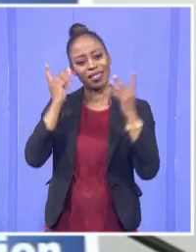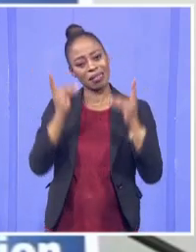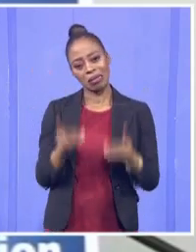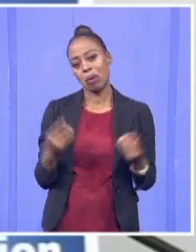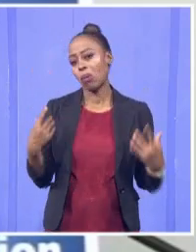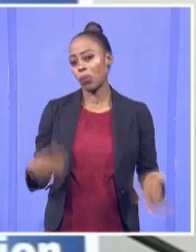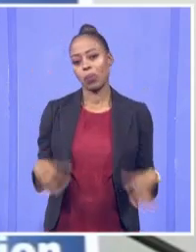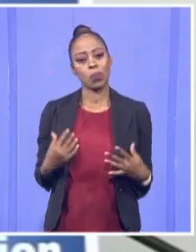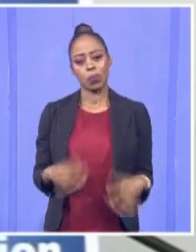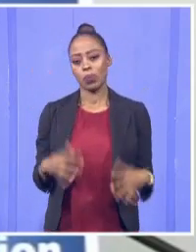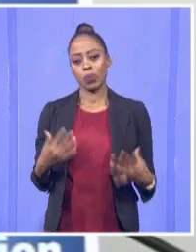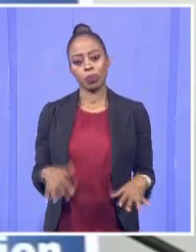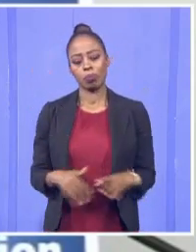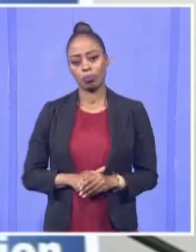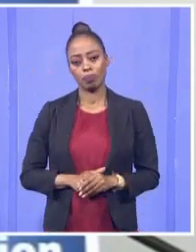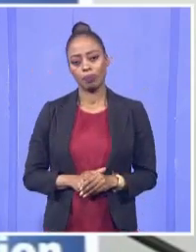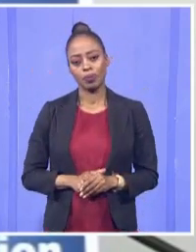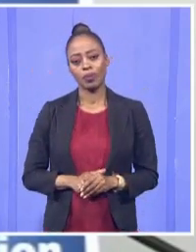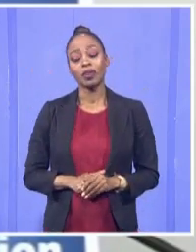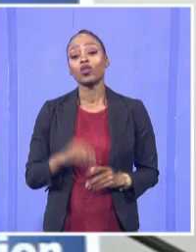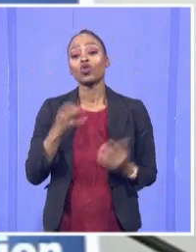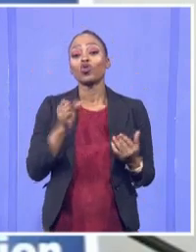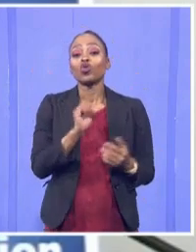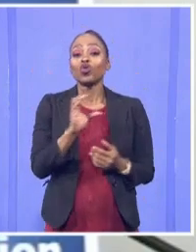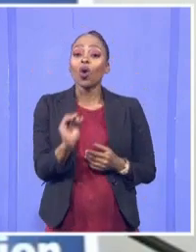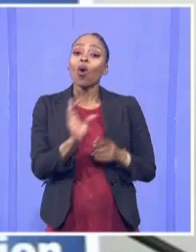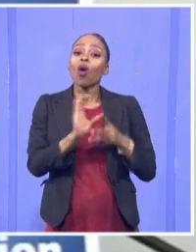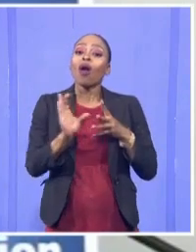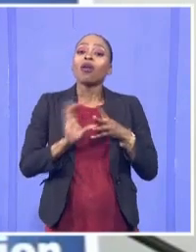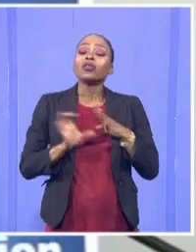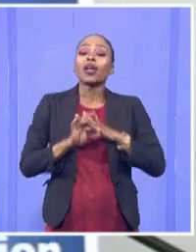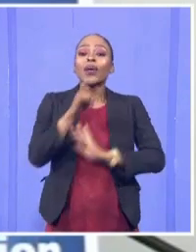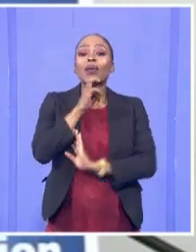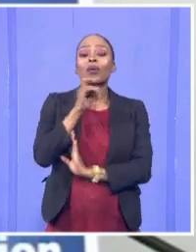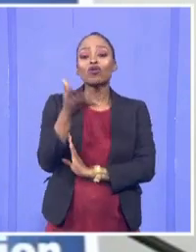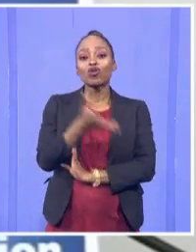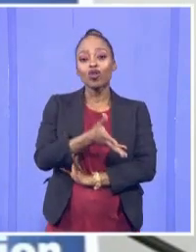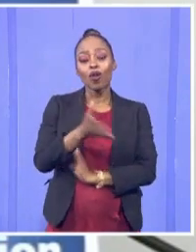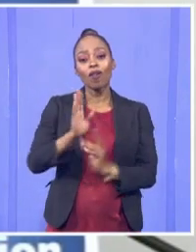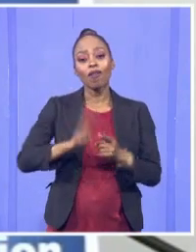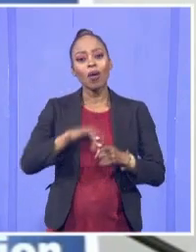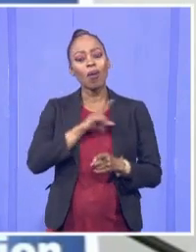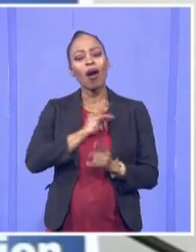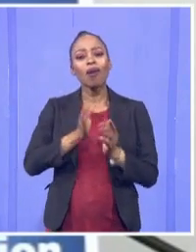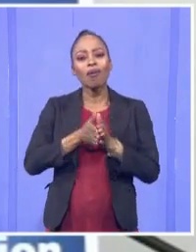task. So this is the criteria that we are using. The first one, because we want